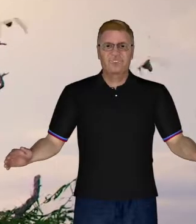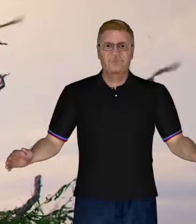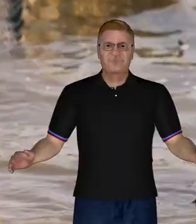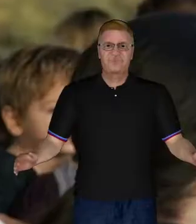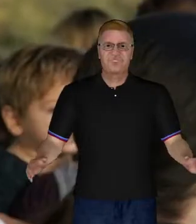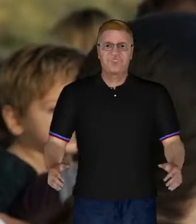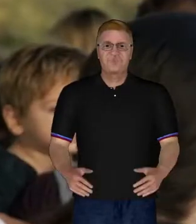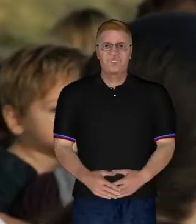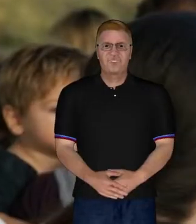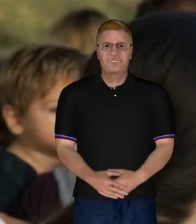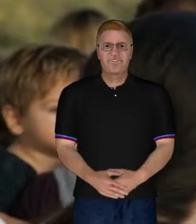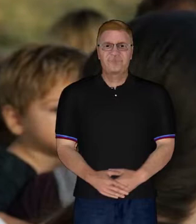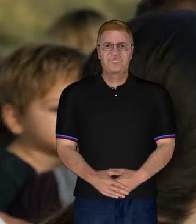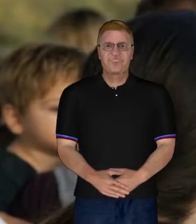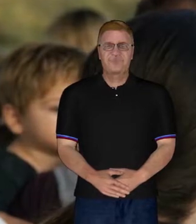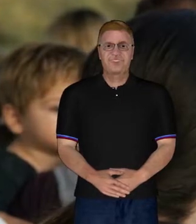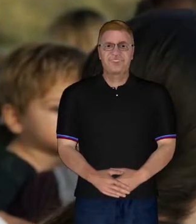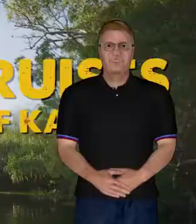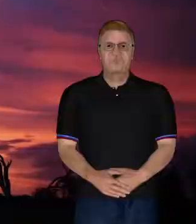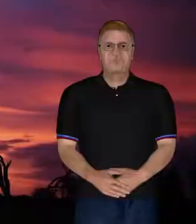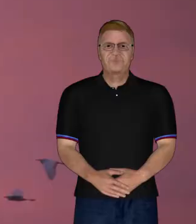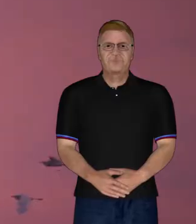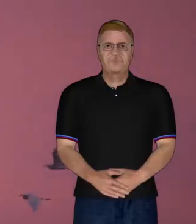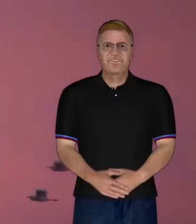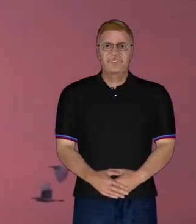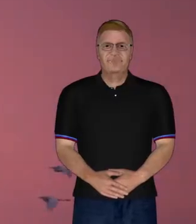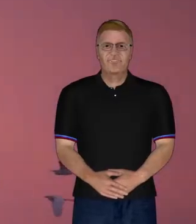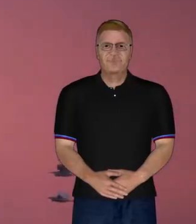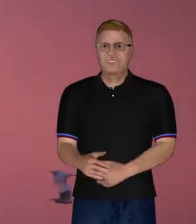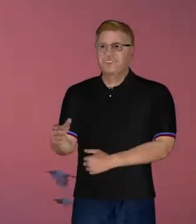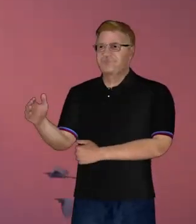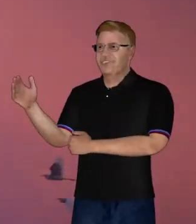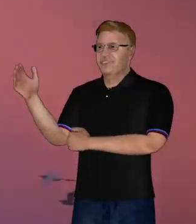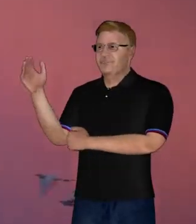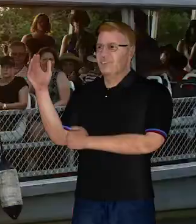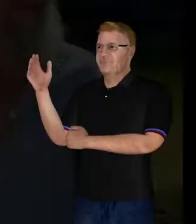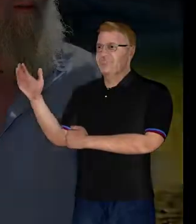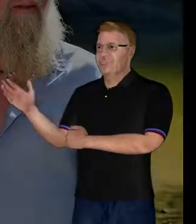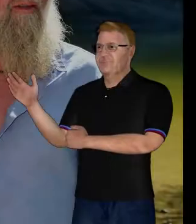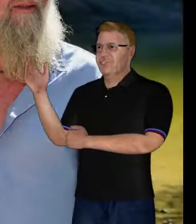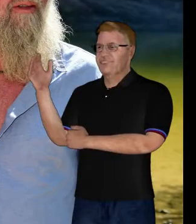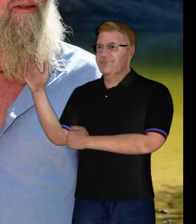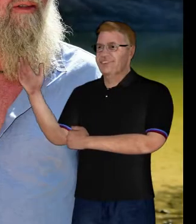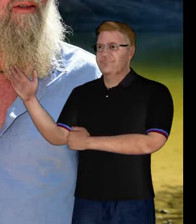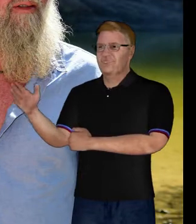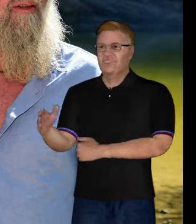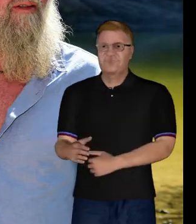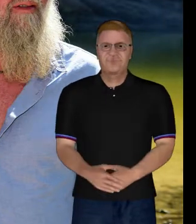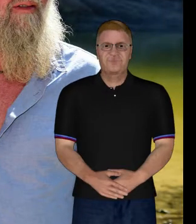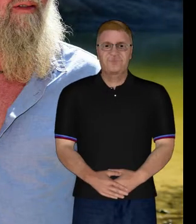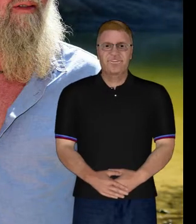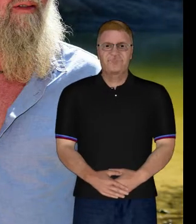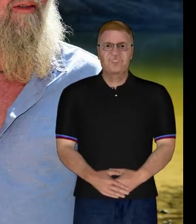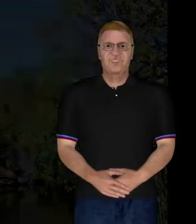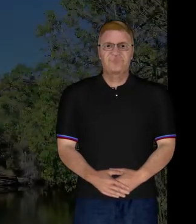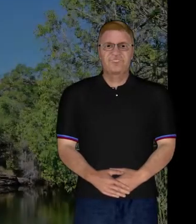exhilarating time while visiting the Kakadu National Park area. See some amazing sights and landscapes featured in the movies with Wildman Chizo